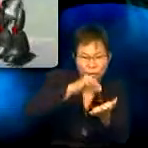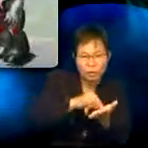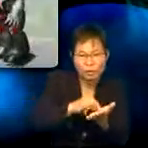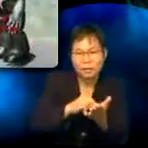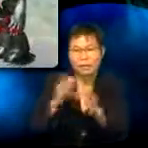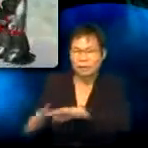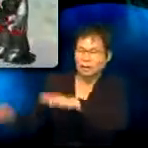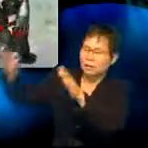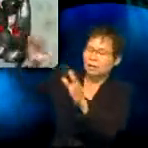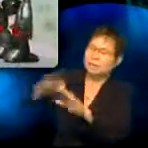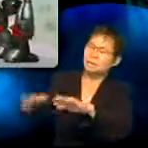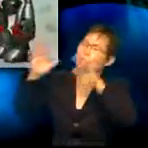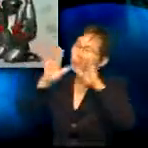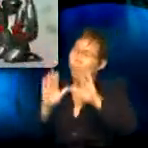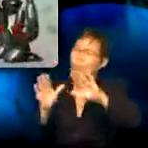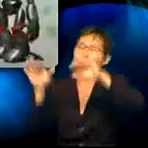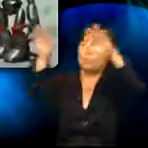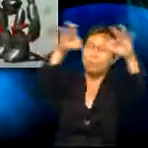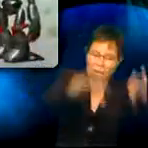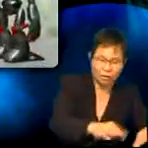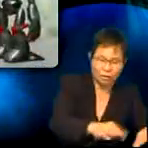on them.